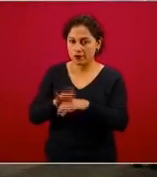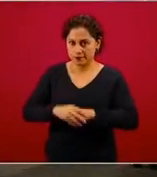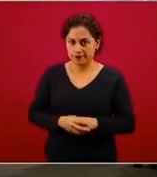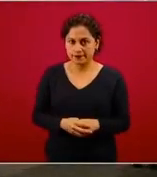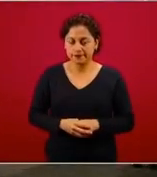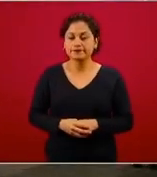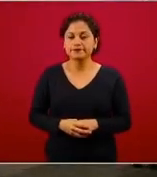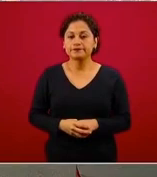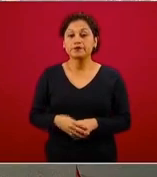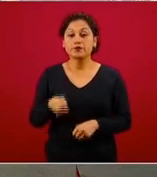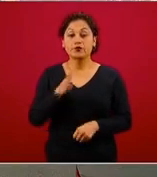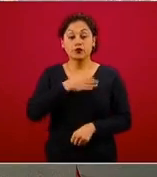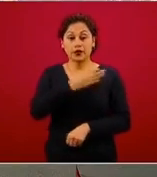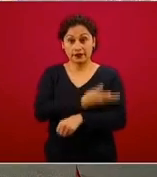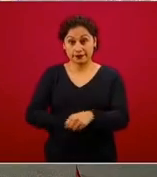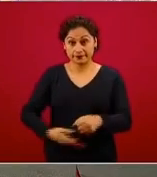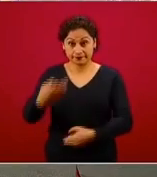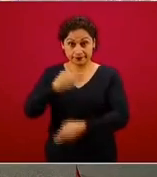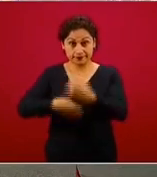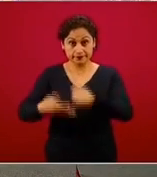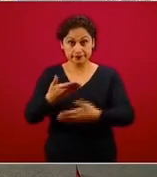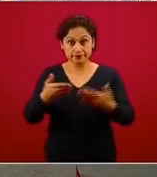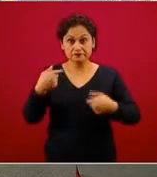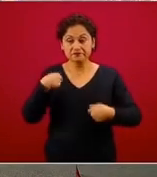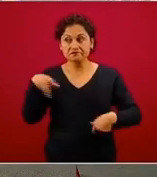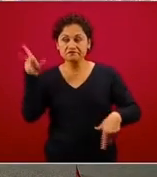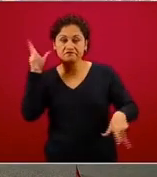surveillance. Oh, good afternoon, everyone.